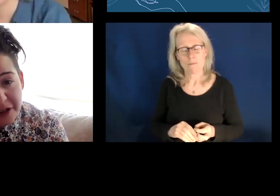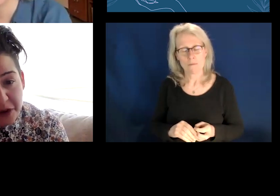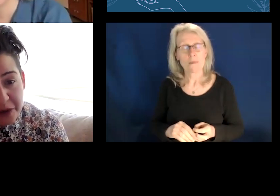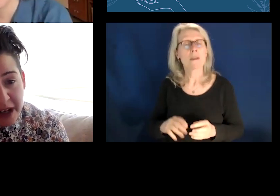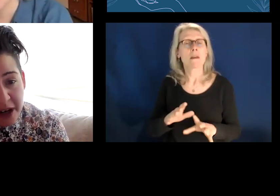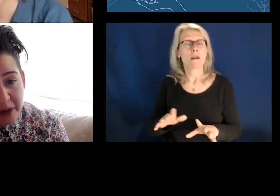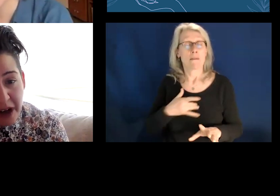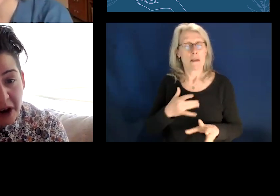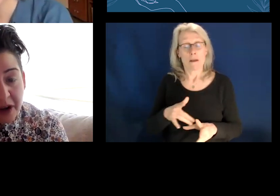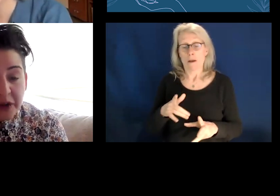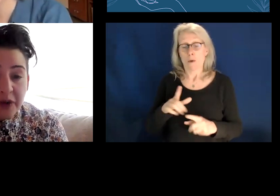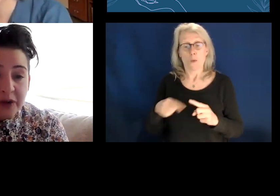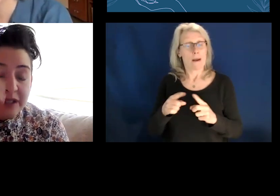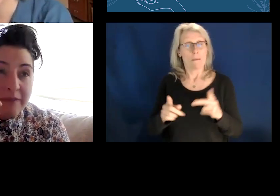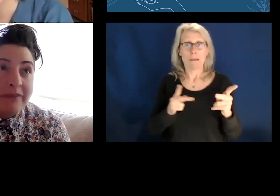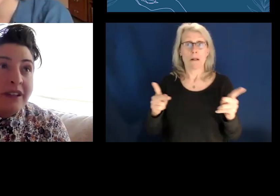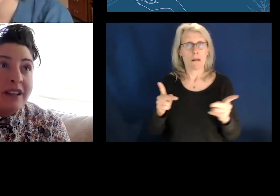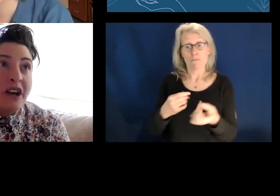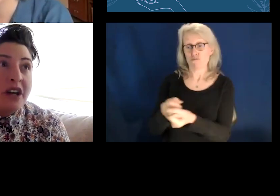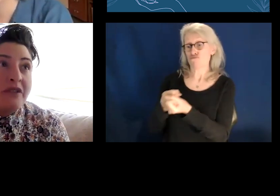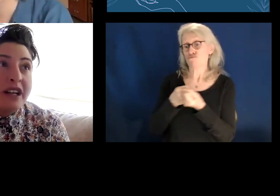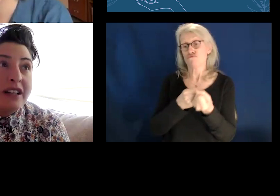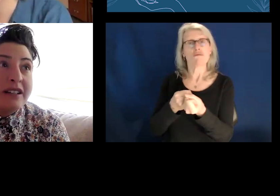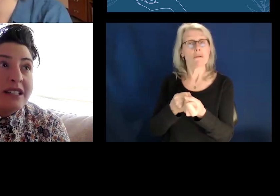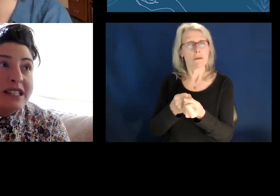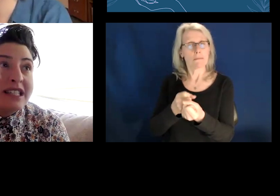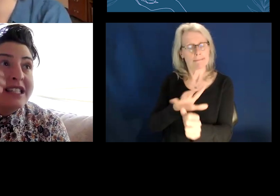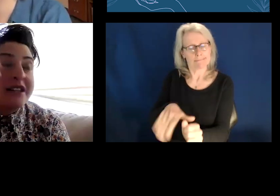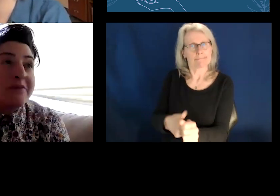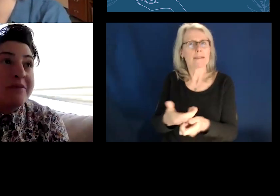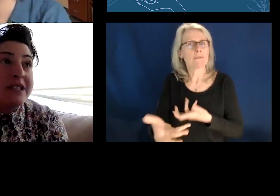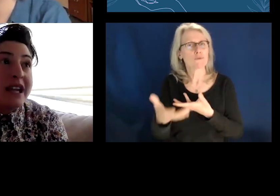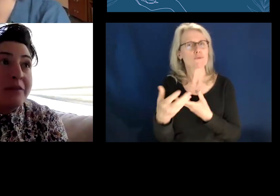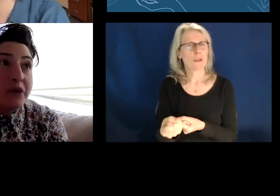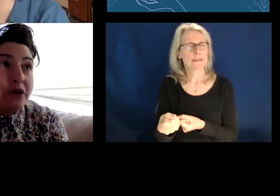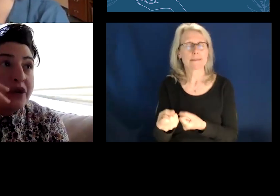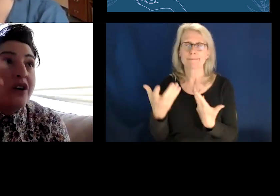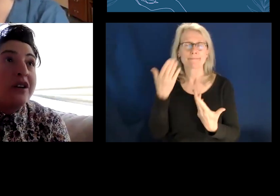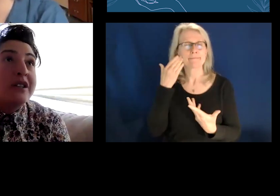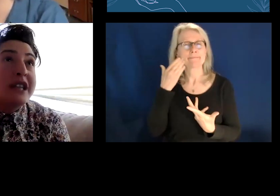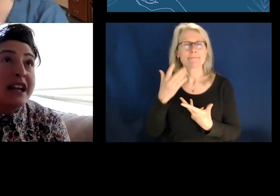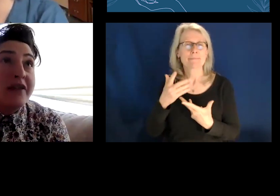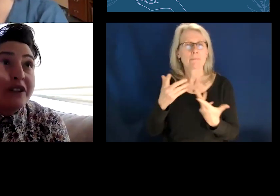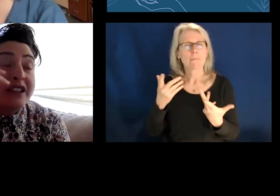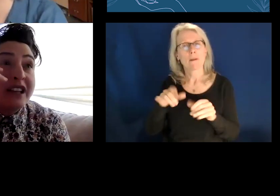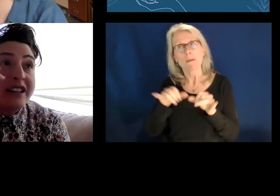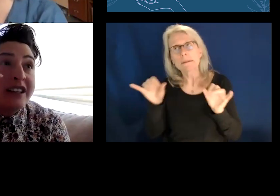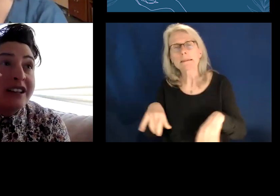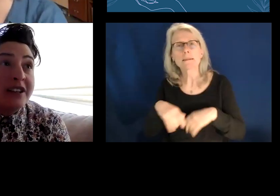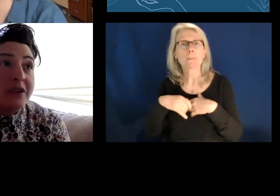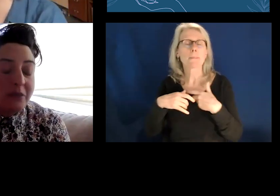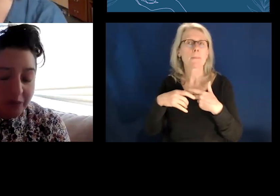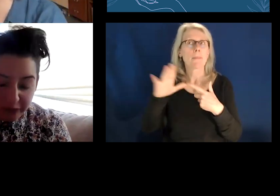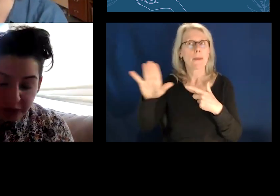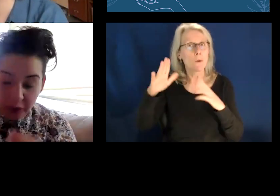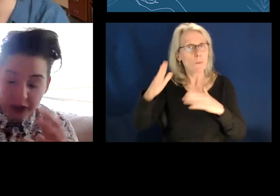trust in the room, when all those kind of like systems and protocols and everything that,